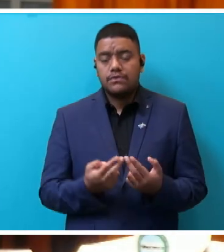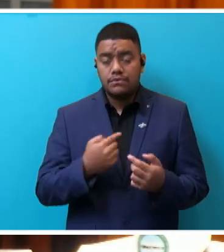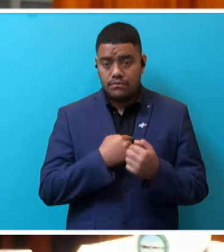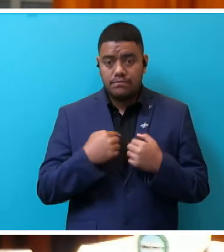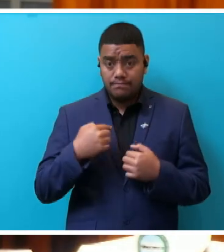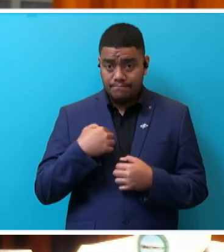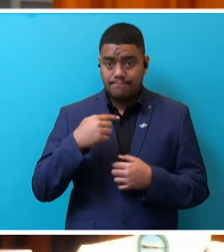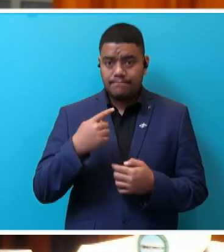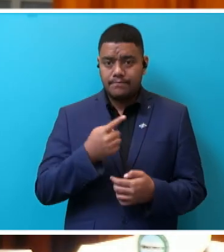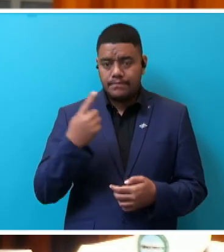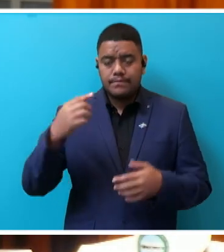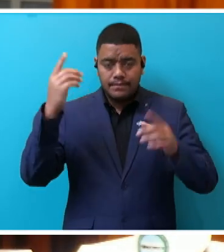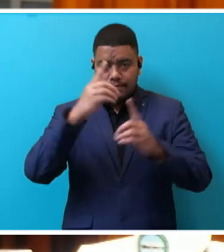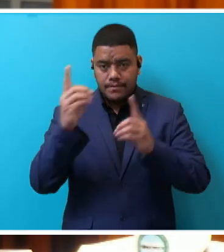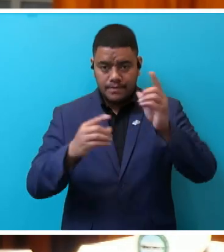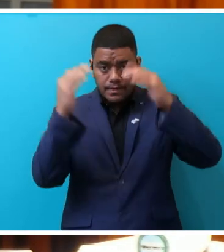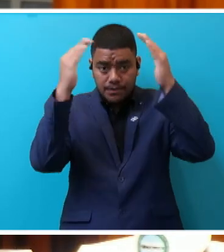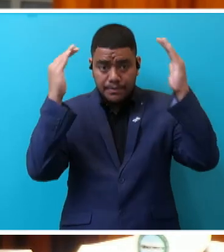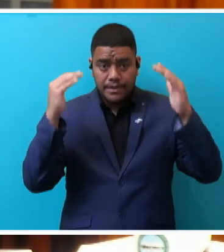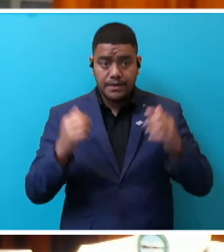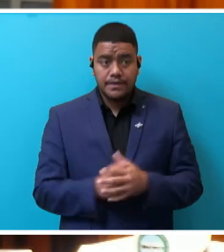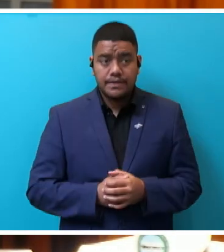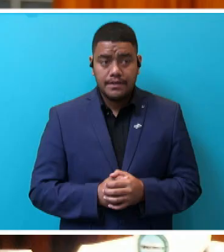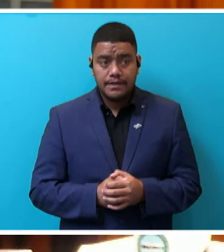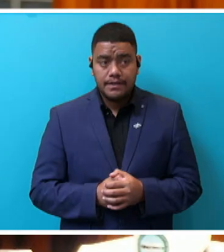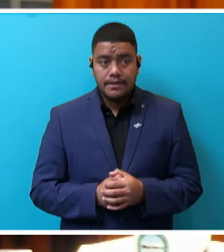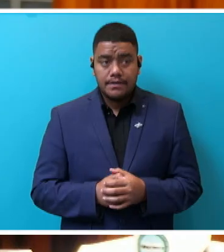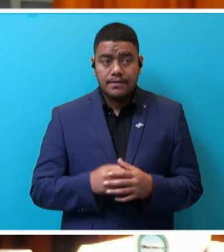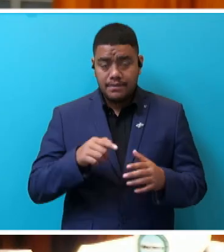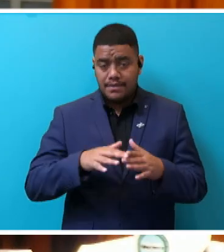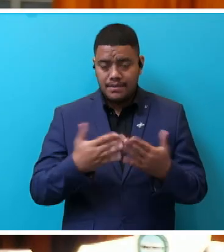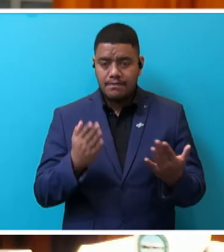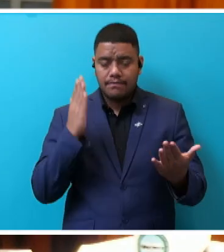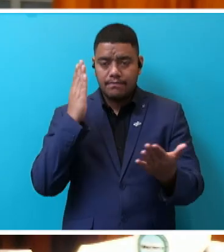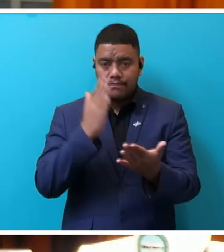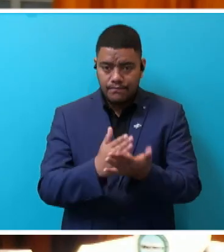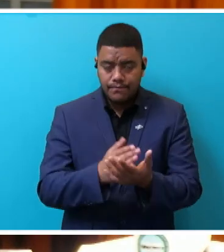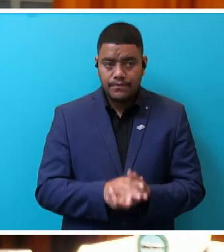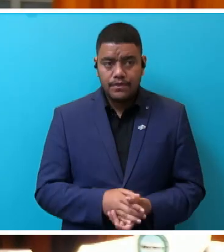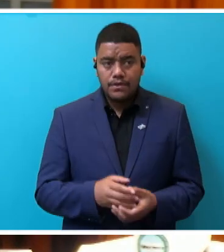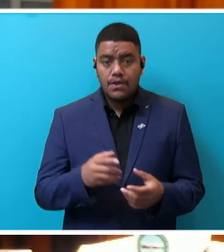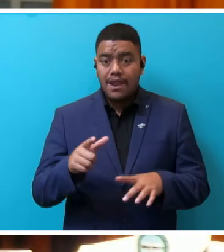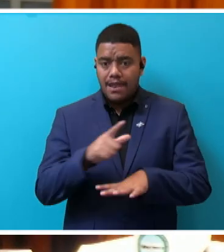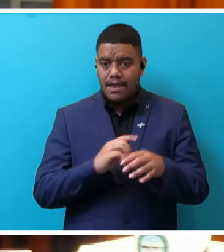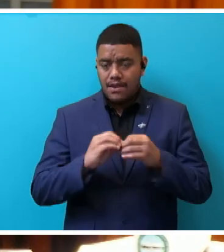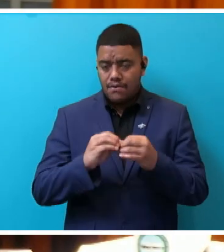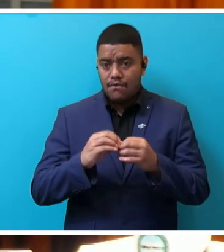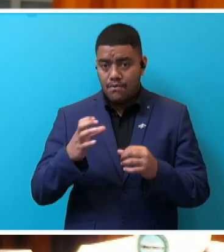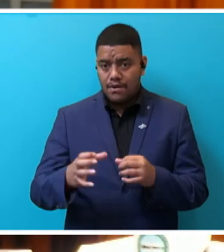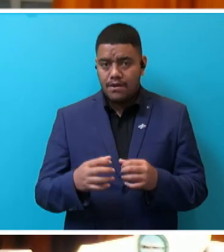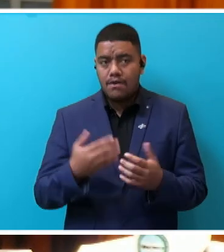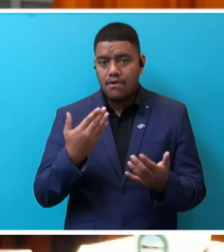Madam Deputy Speaker, Vosarogo Gold Mine is now directly engaging with the landowning units on